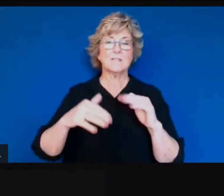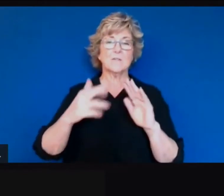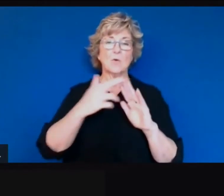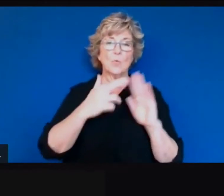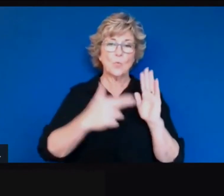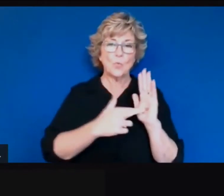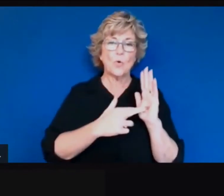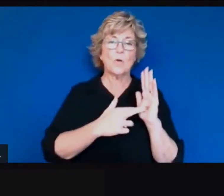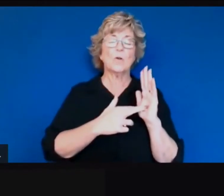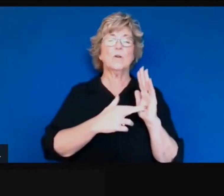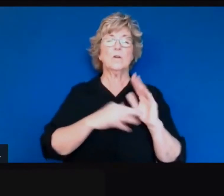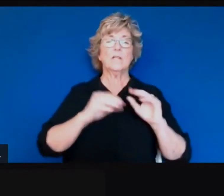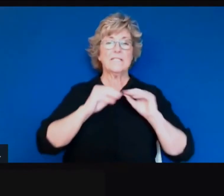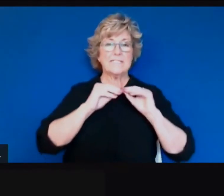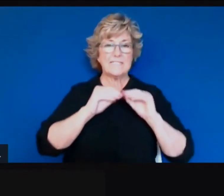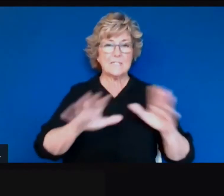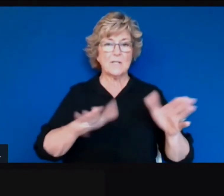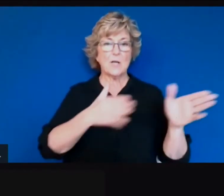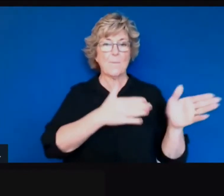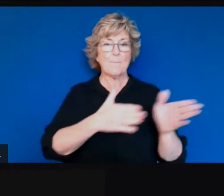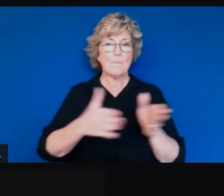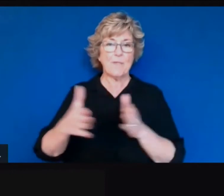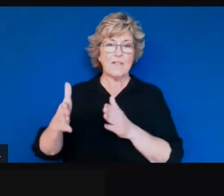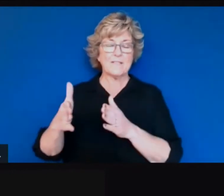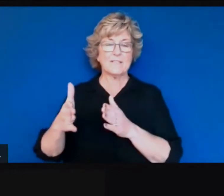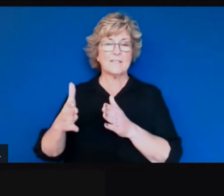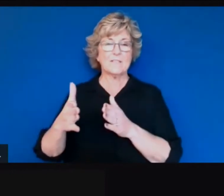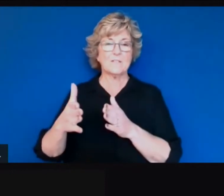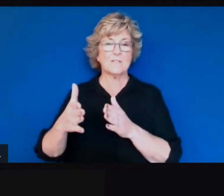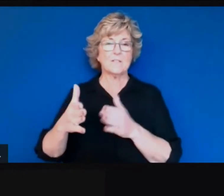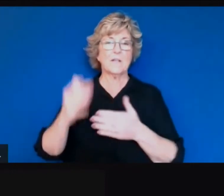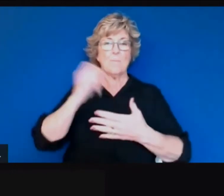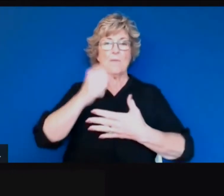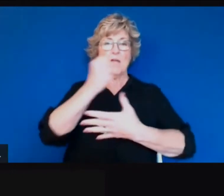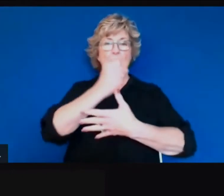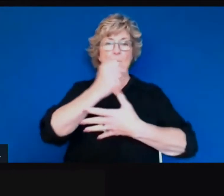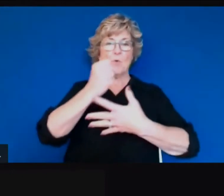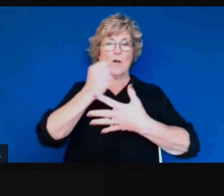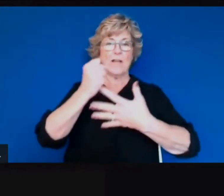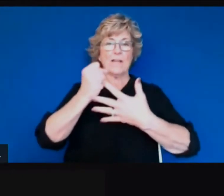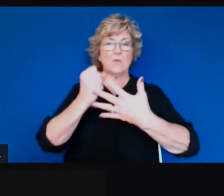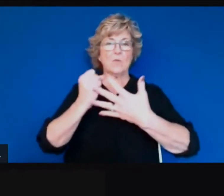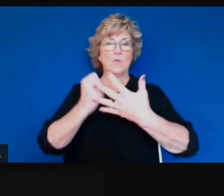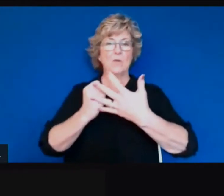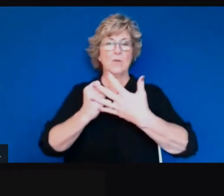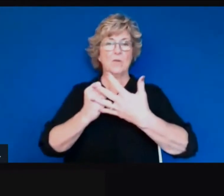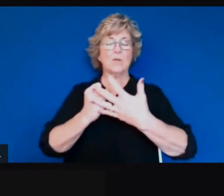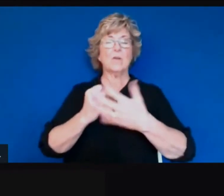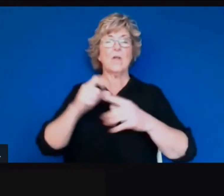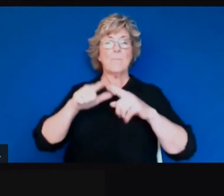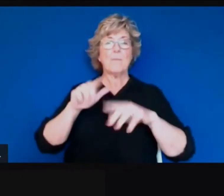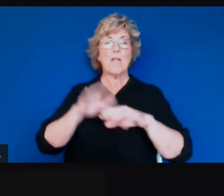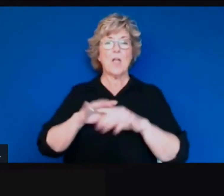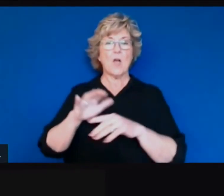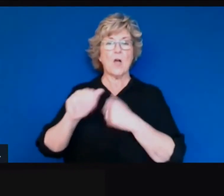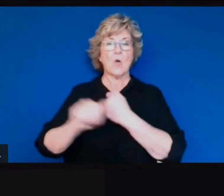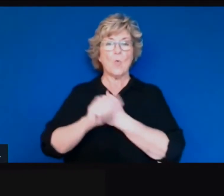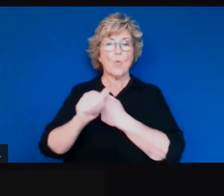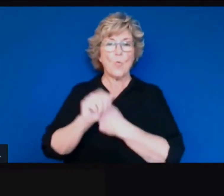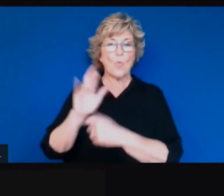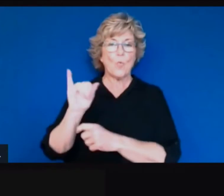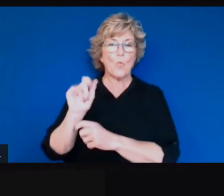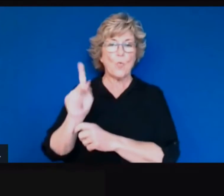vaccine distribution plan is based on is prioritization based on risk factors and making